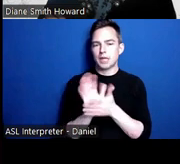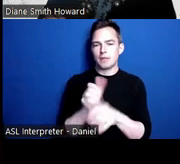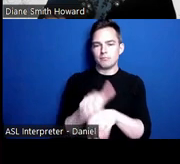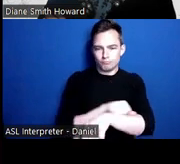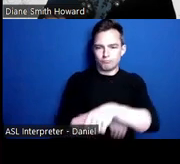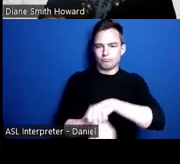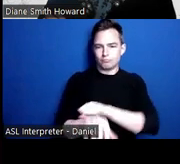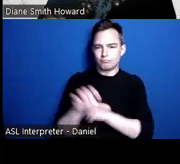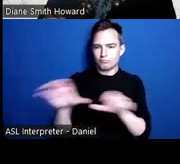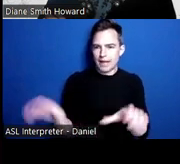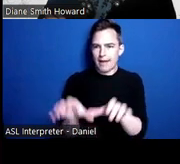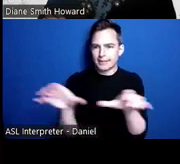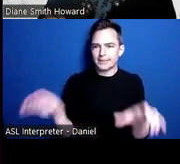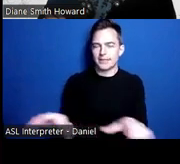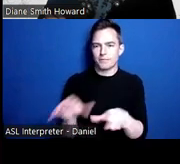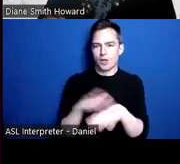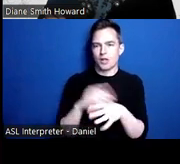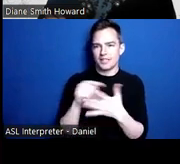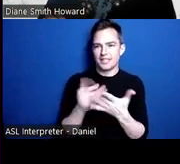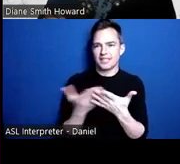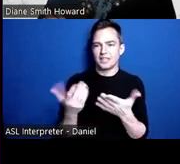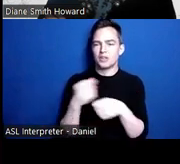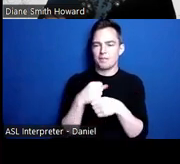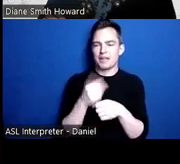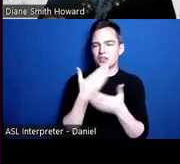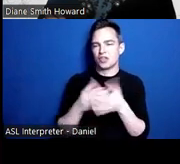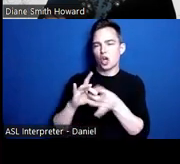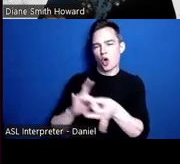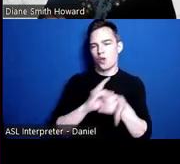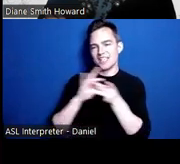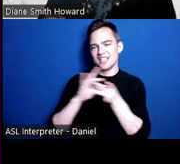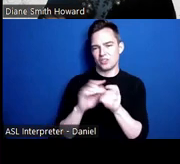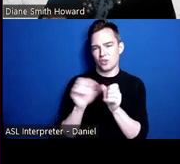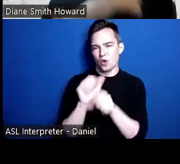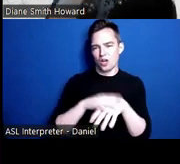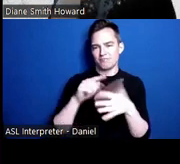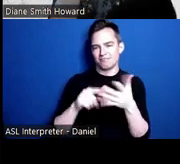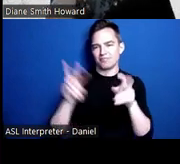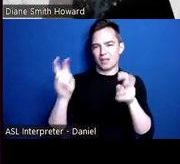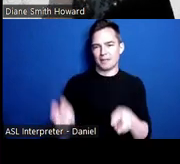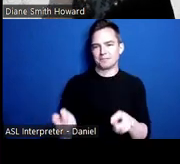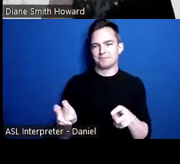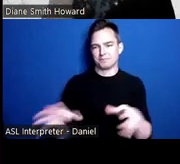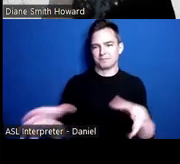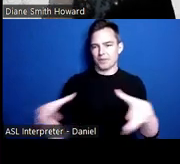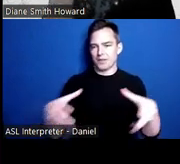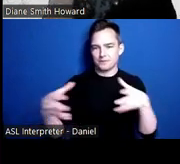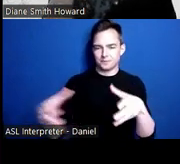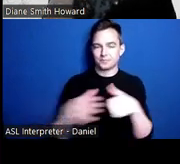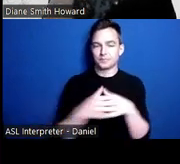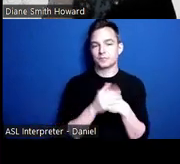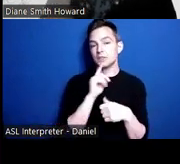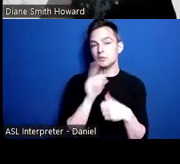on those, you can create a good coalition to really work on these topics and